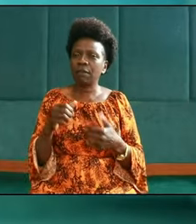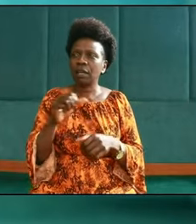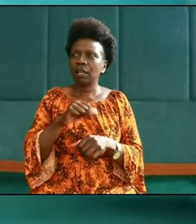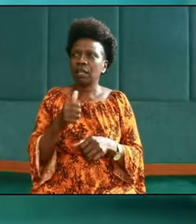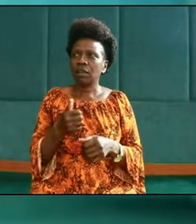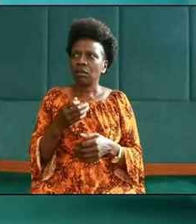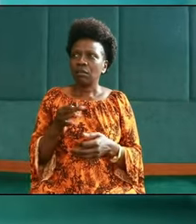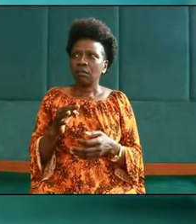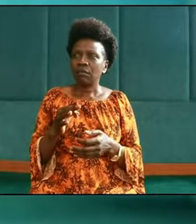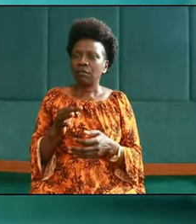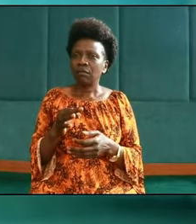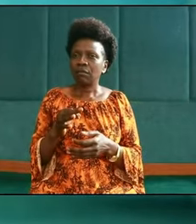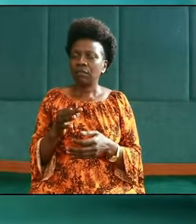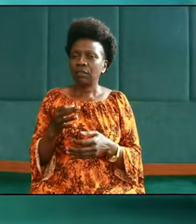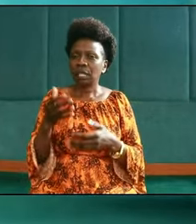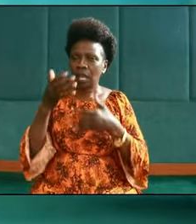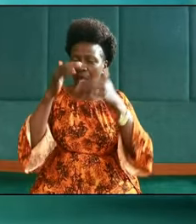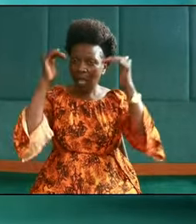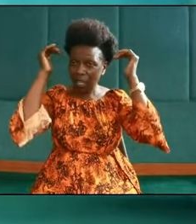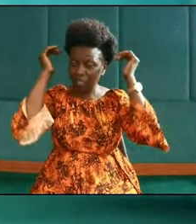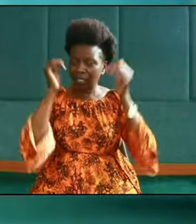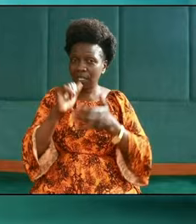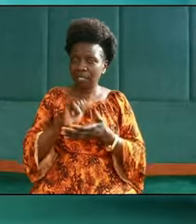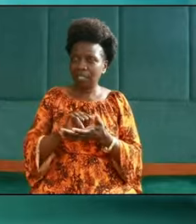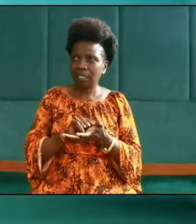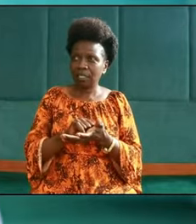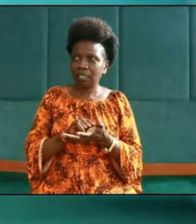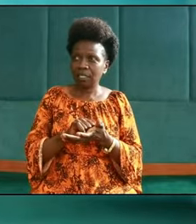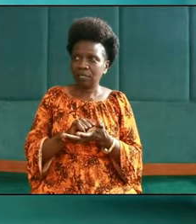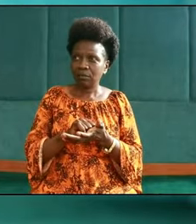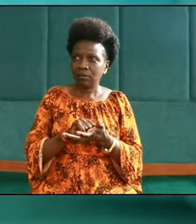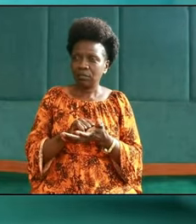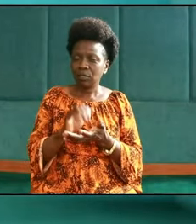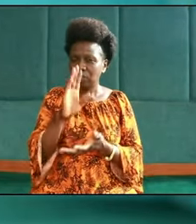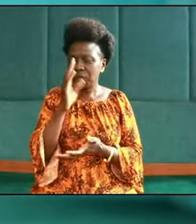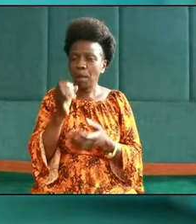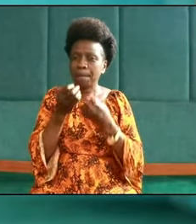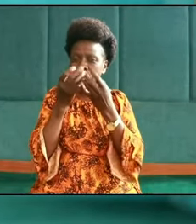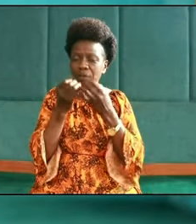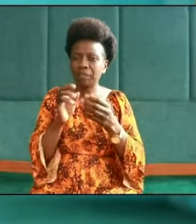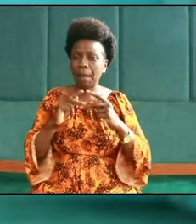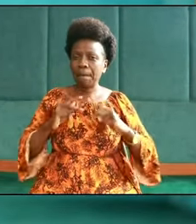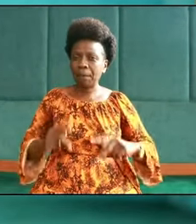caps or hats that he puts on, and you will see most of the people, those admirers